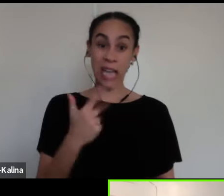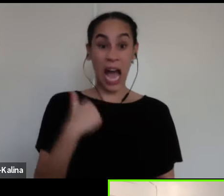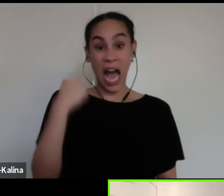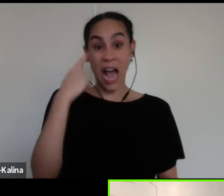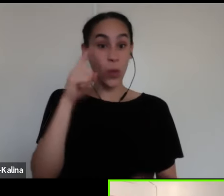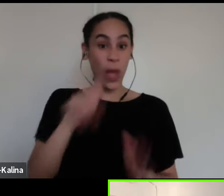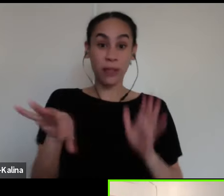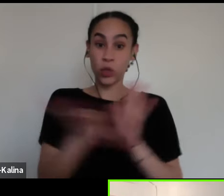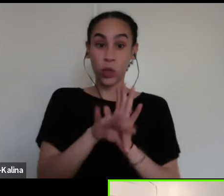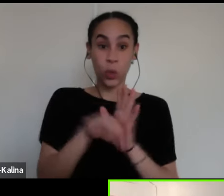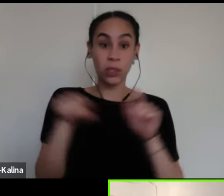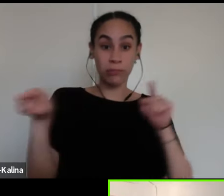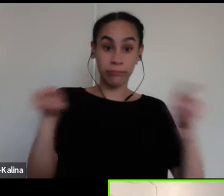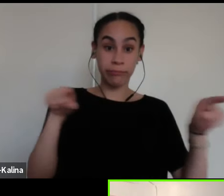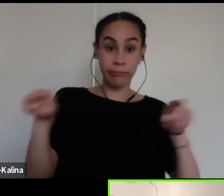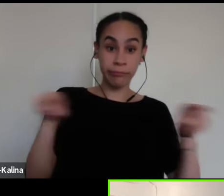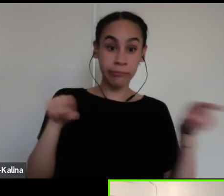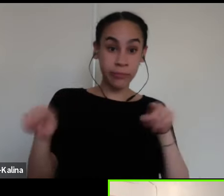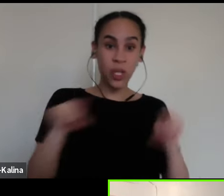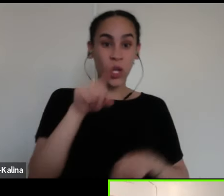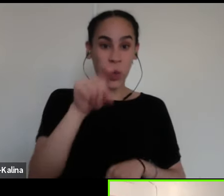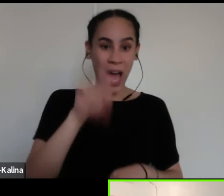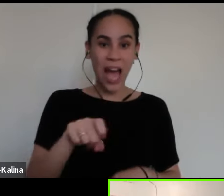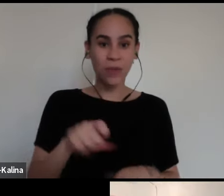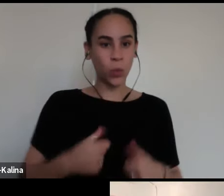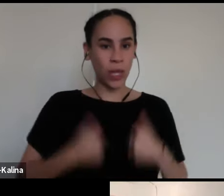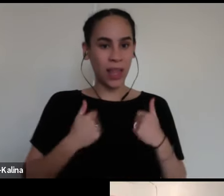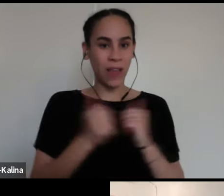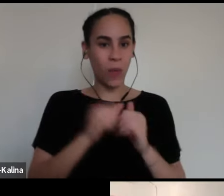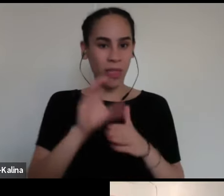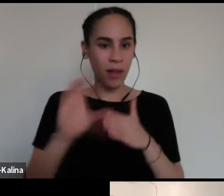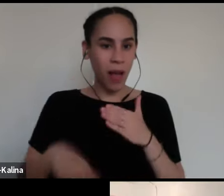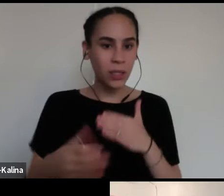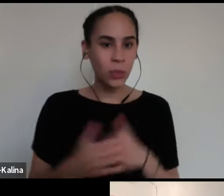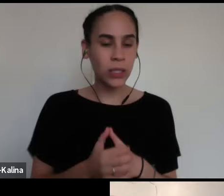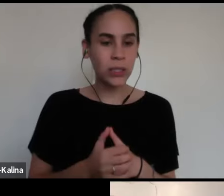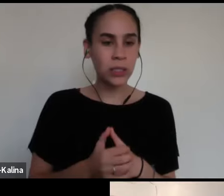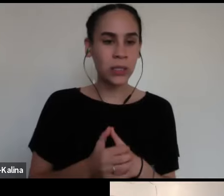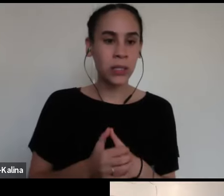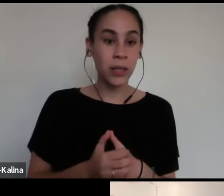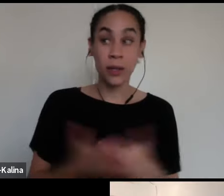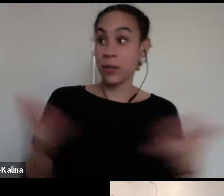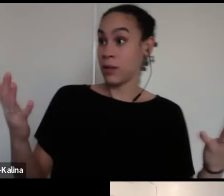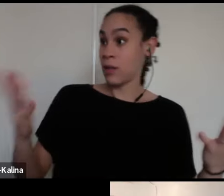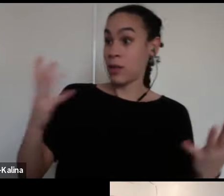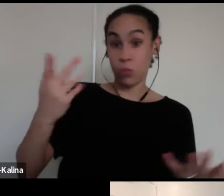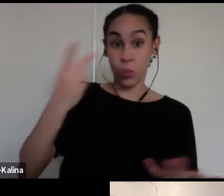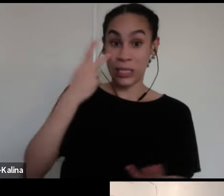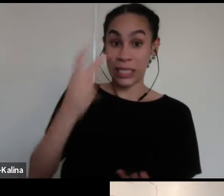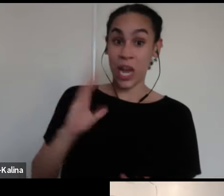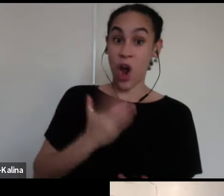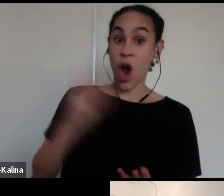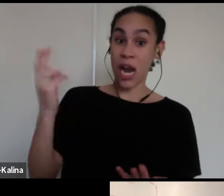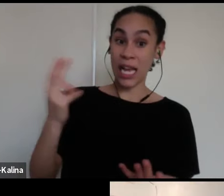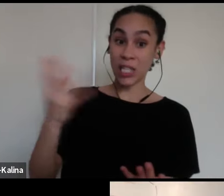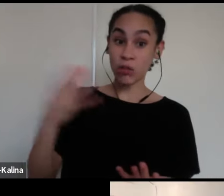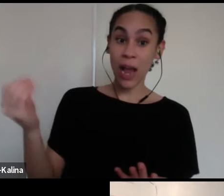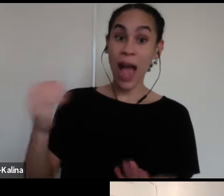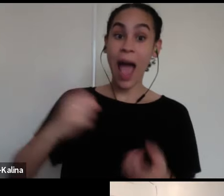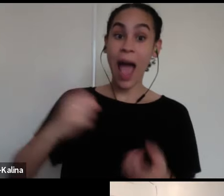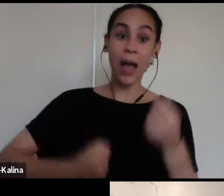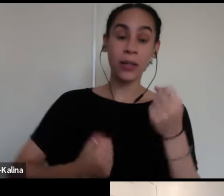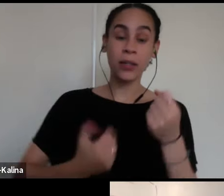got to live with the consequences of doing that. I mean, if you look at our history and you look at the Allied forces, for